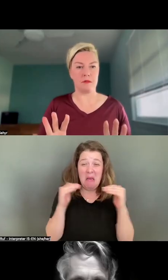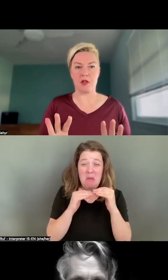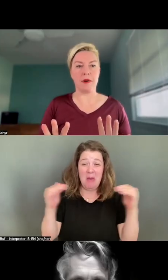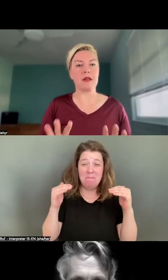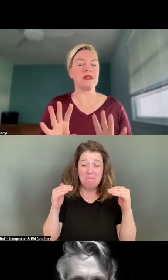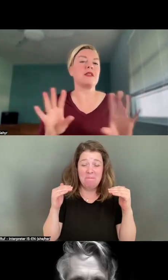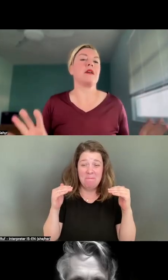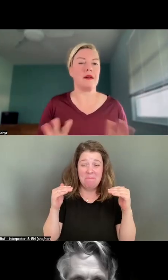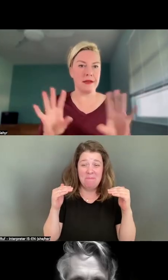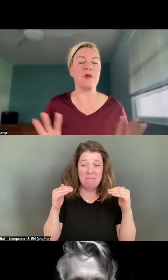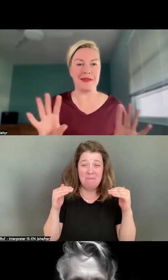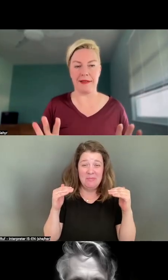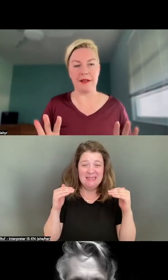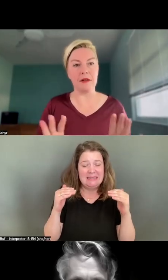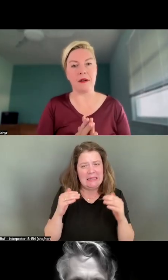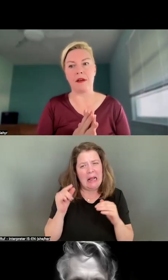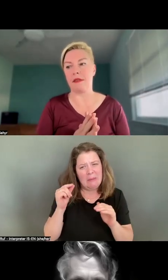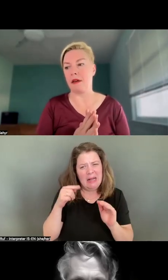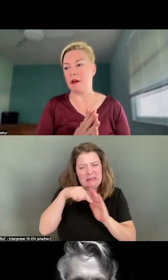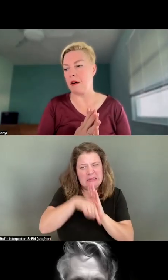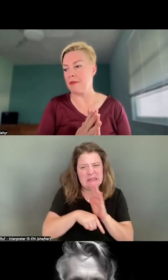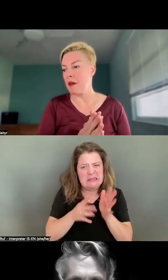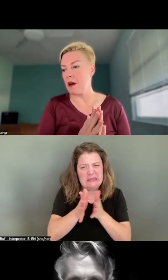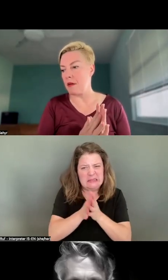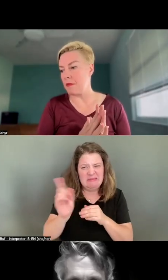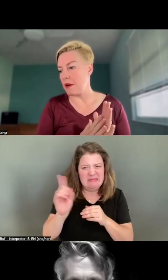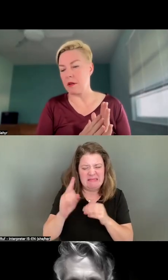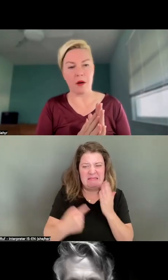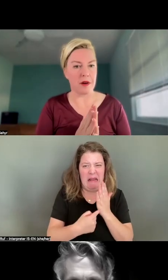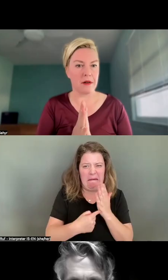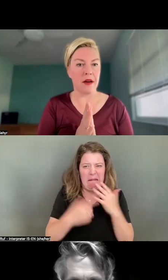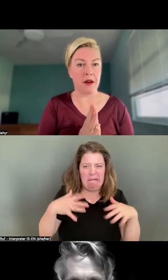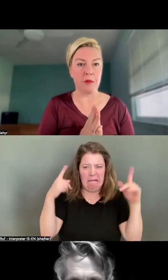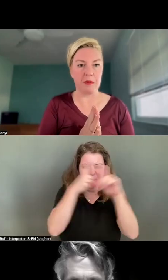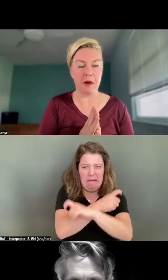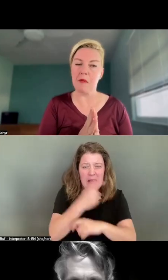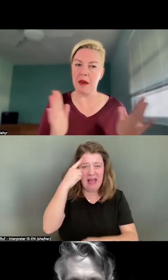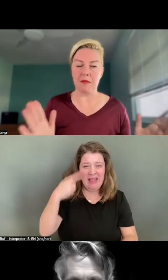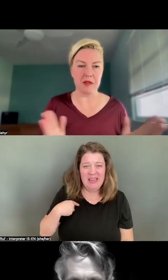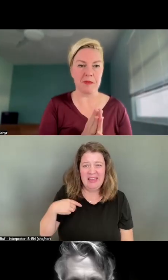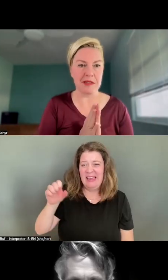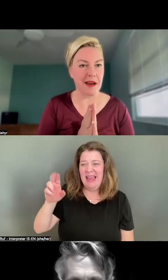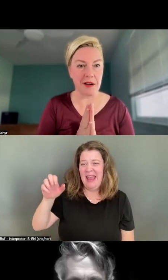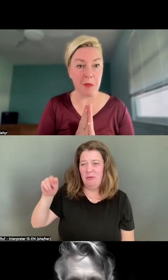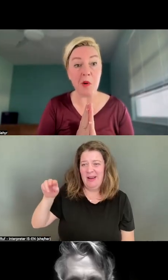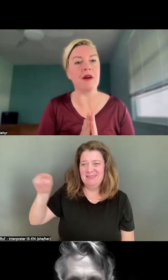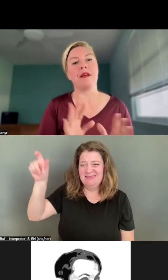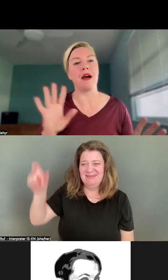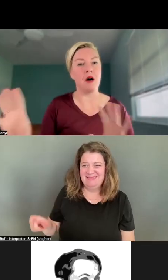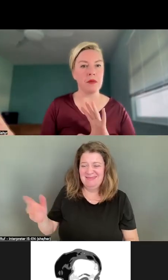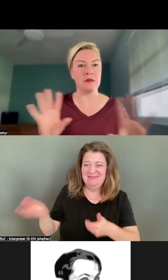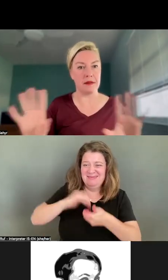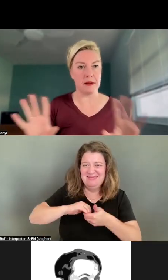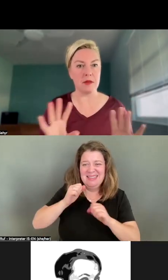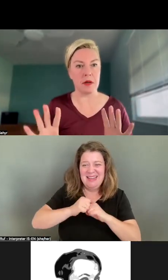talk too much about it because it gets quite technical there. And I think our collaborator, Erin, would probably be able to speak to that a lot more and